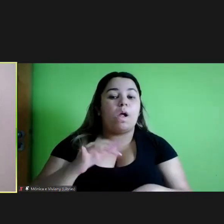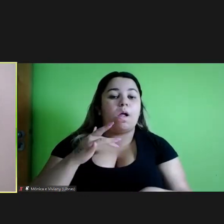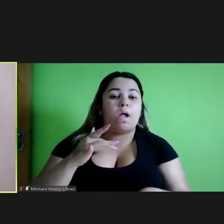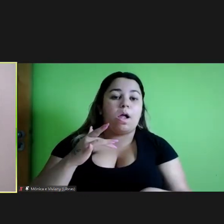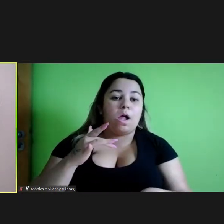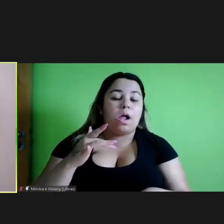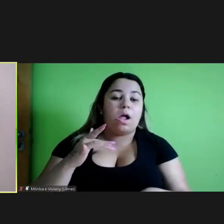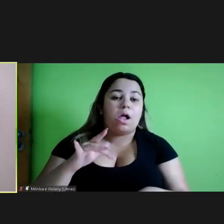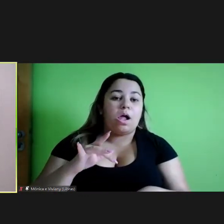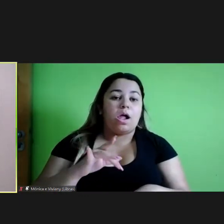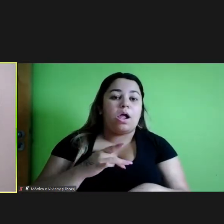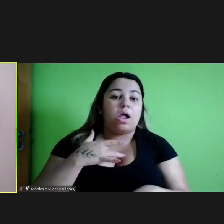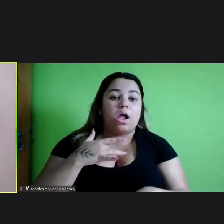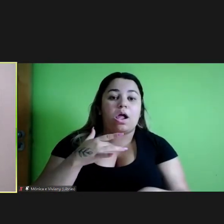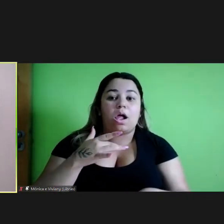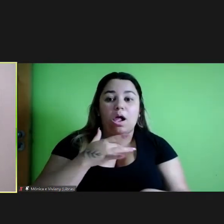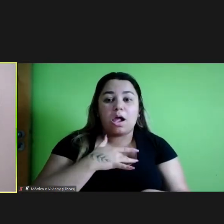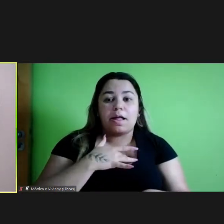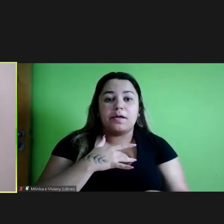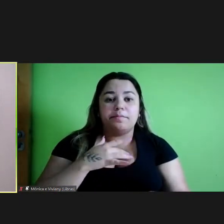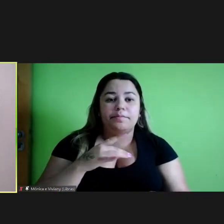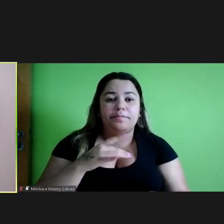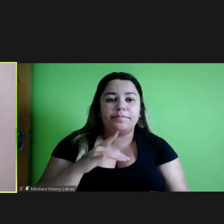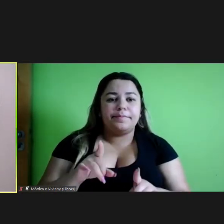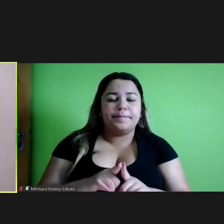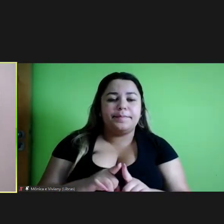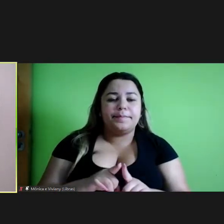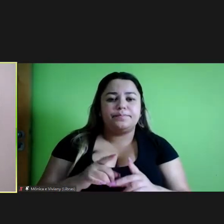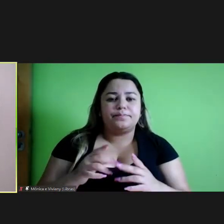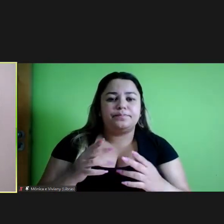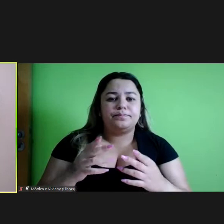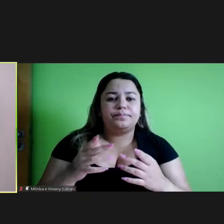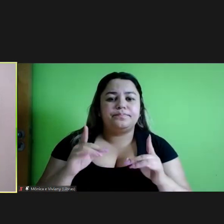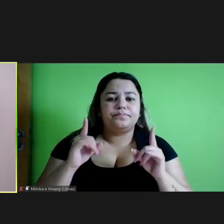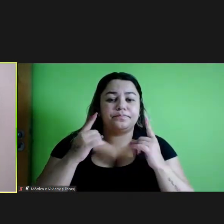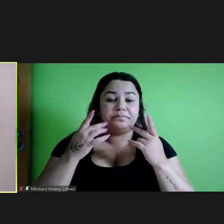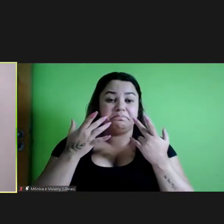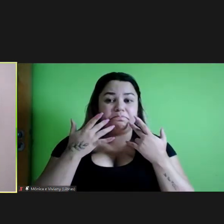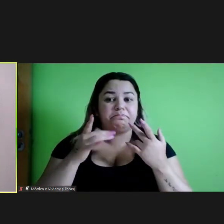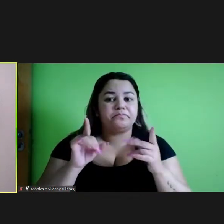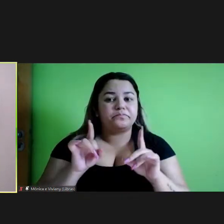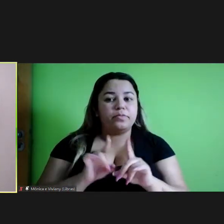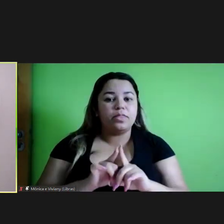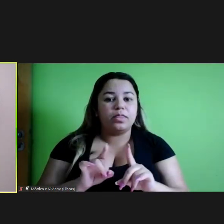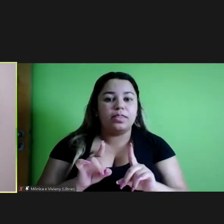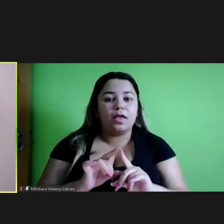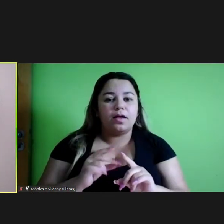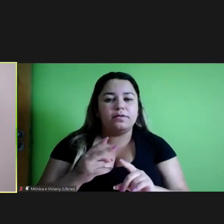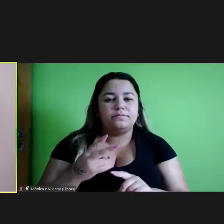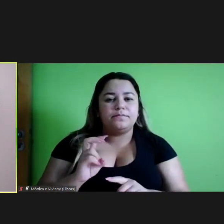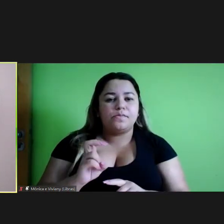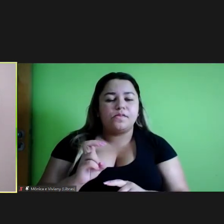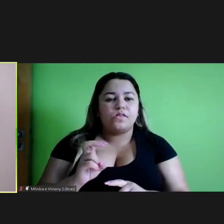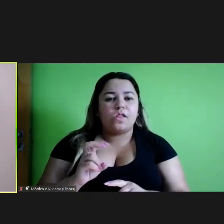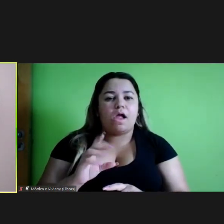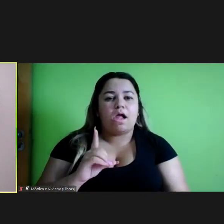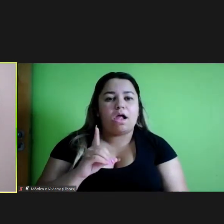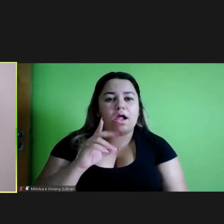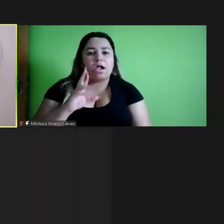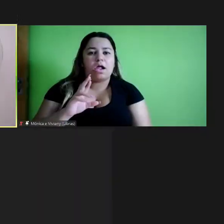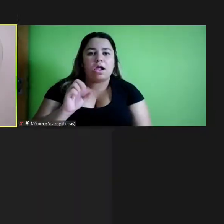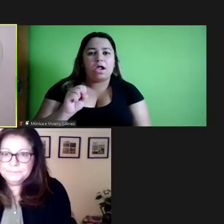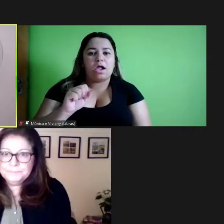the Health Center of the IWK in Halifax, and she will talk about the 5